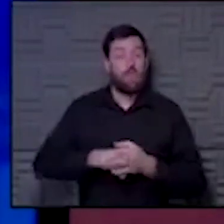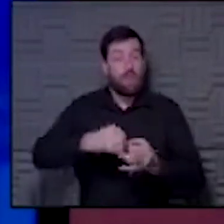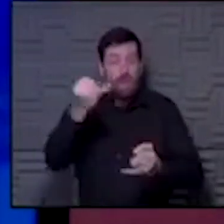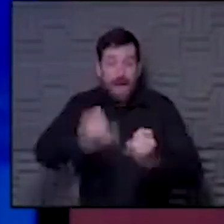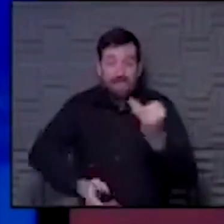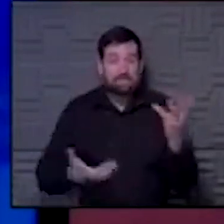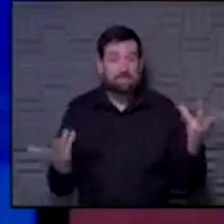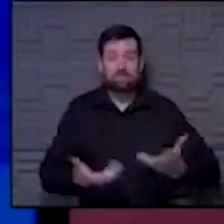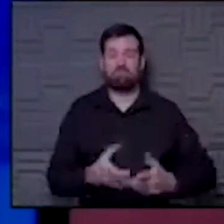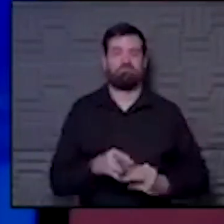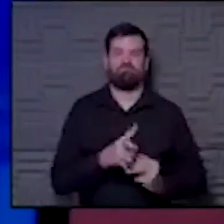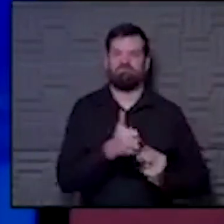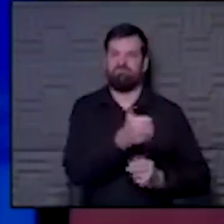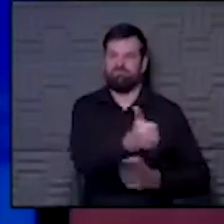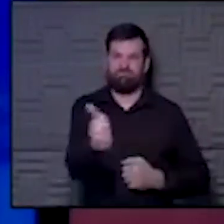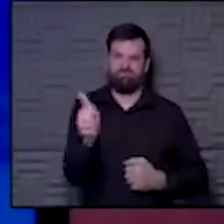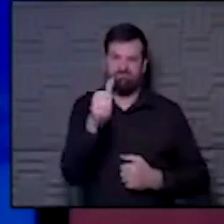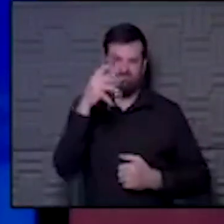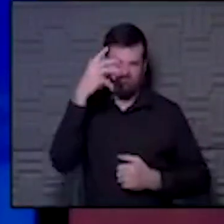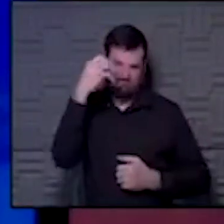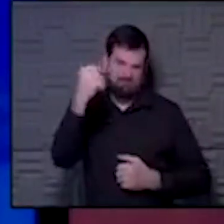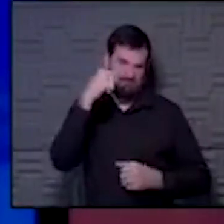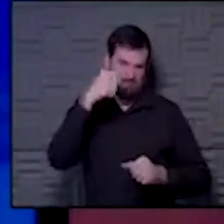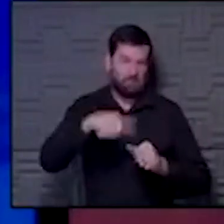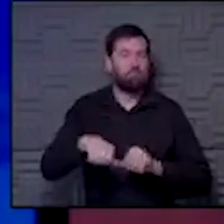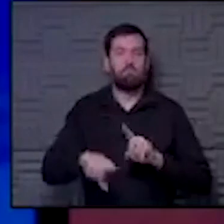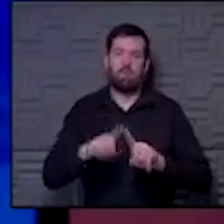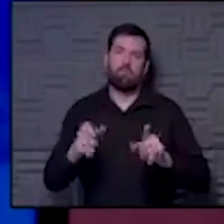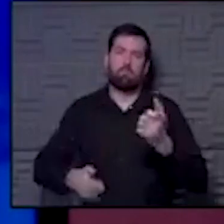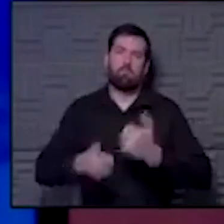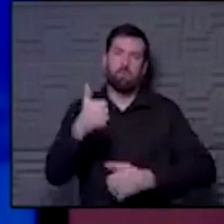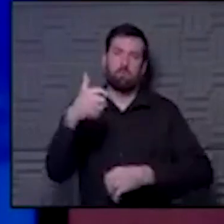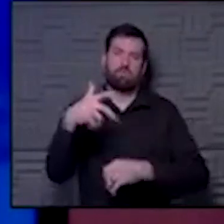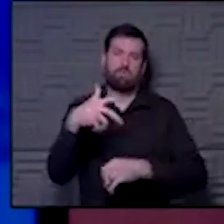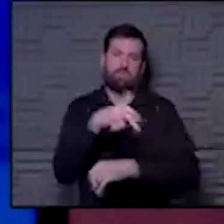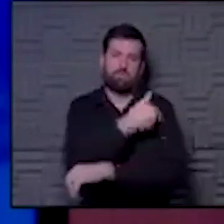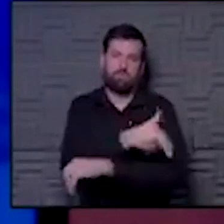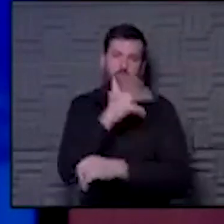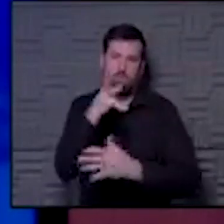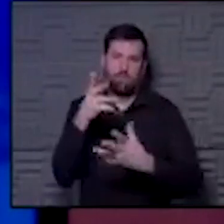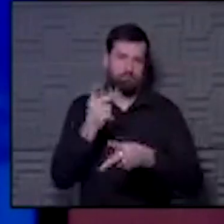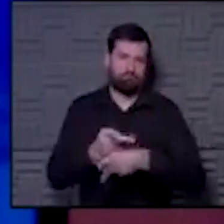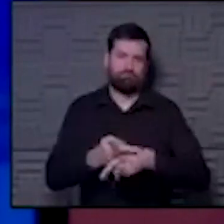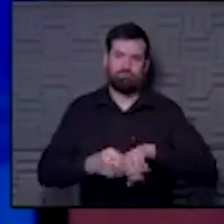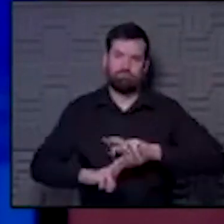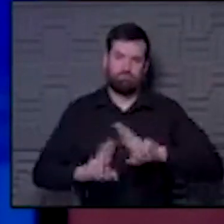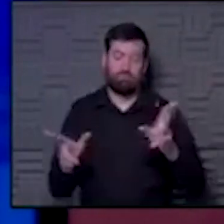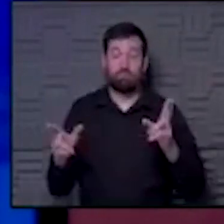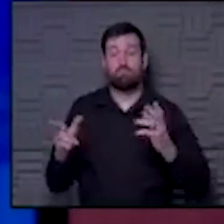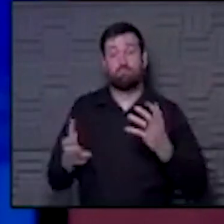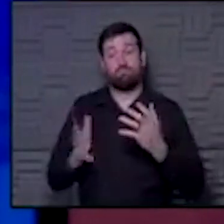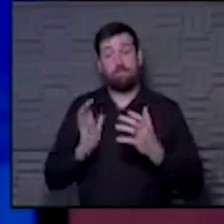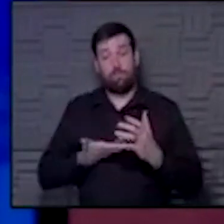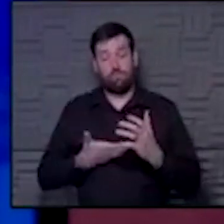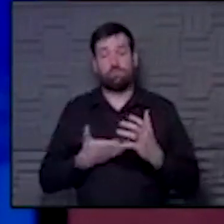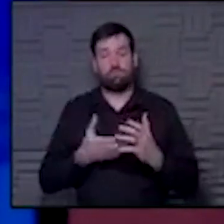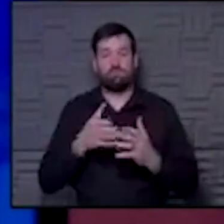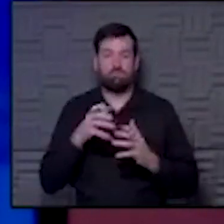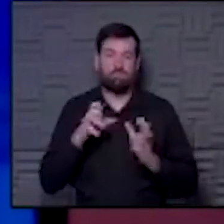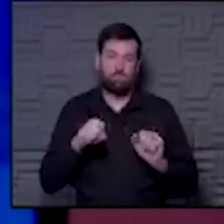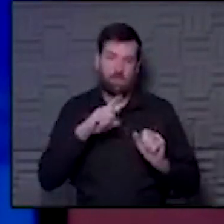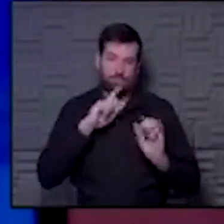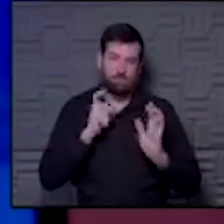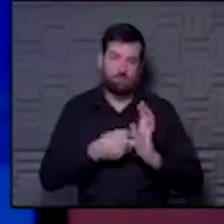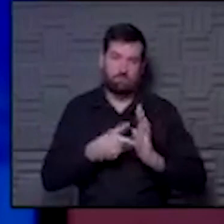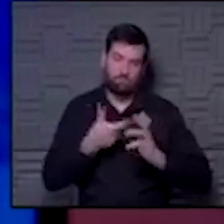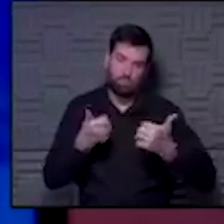is you. But I think most health systems are going to be well equipped to tell you which one you had. And for our patients, it's actually in Epic. You'll be able to tell which